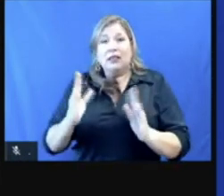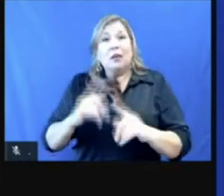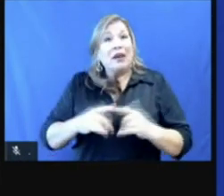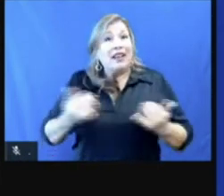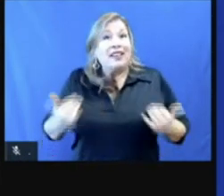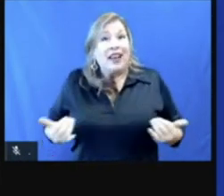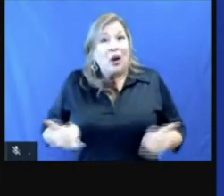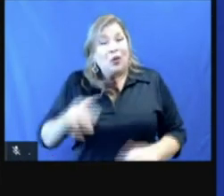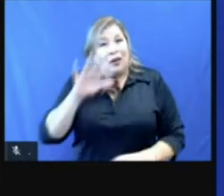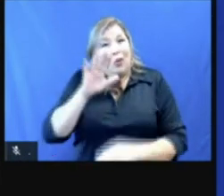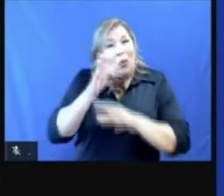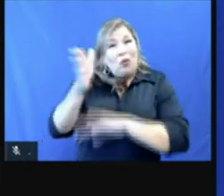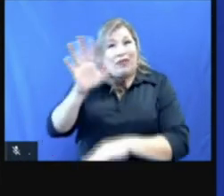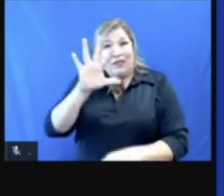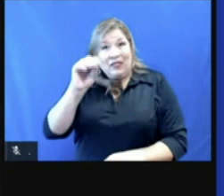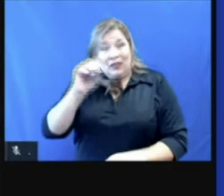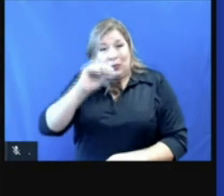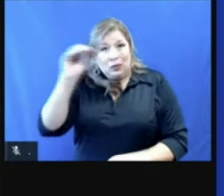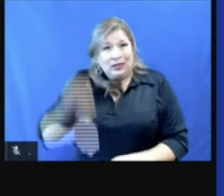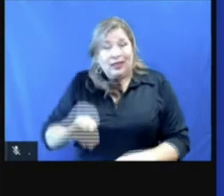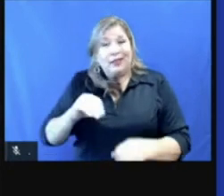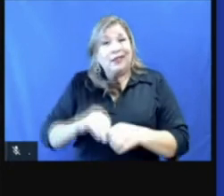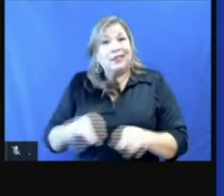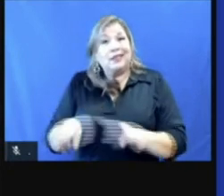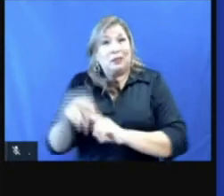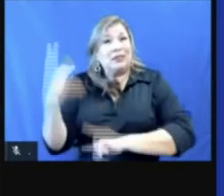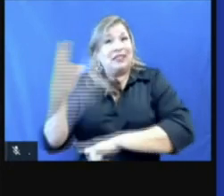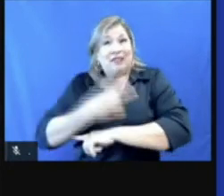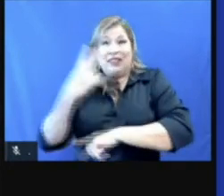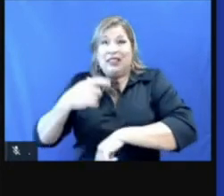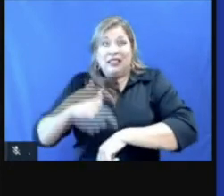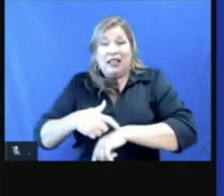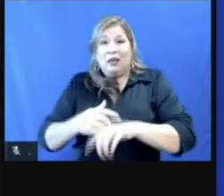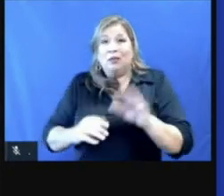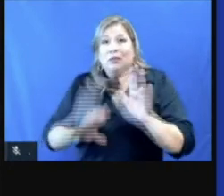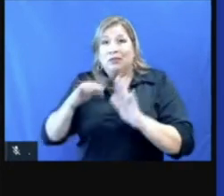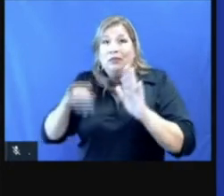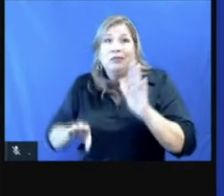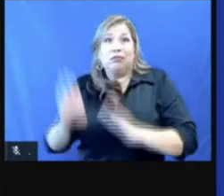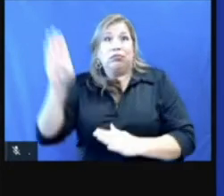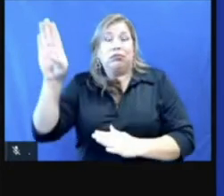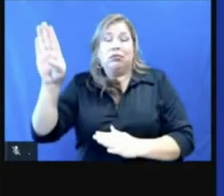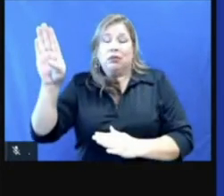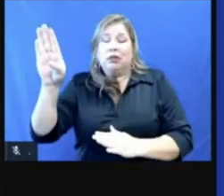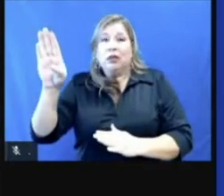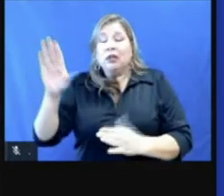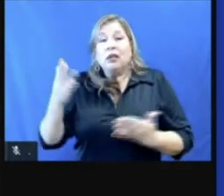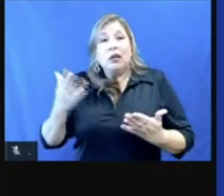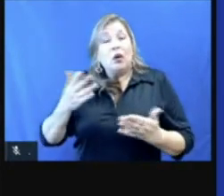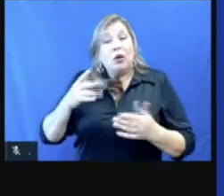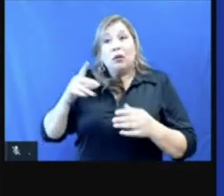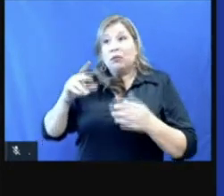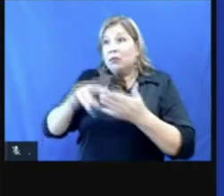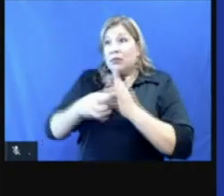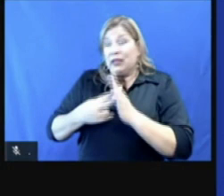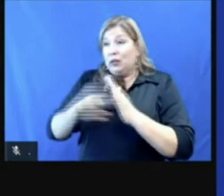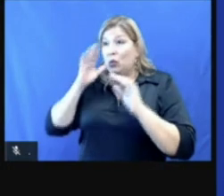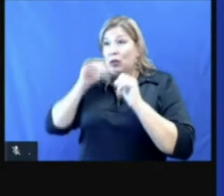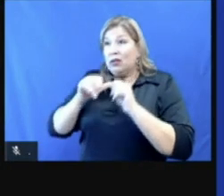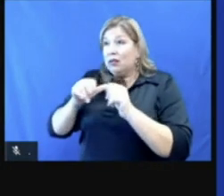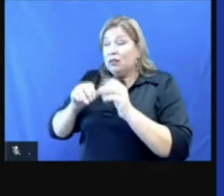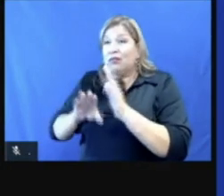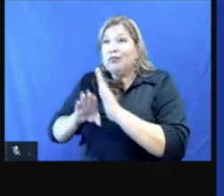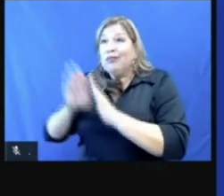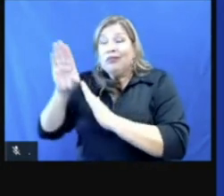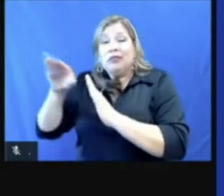over 50% in the same 7-day period. This doesn't necessarily tell us where we'll end. Some states